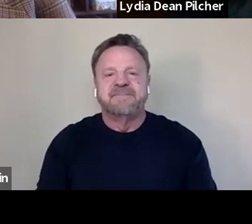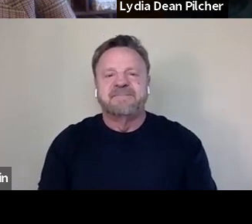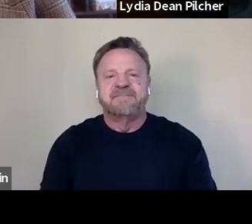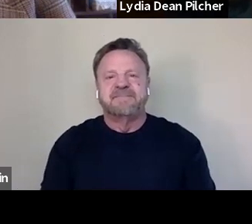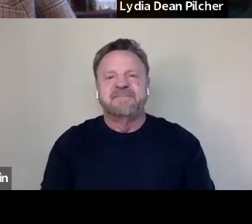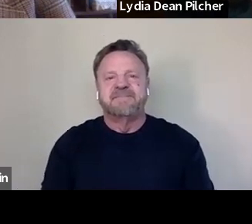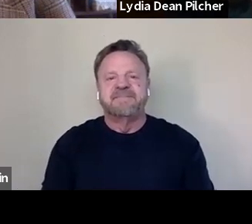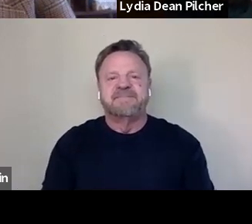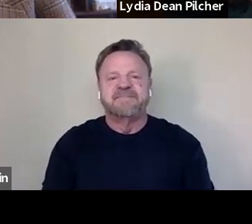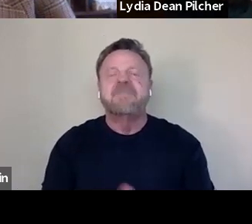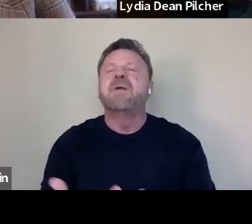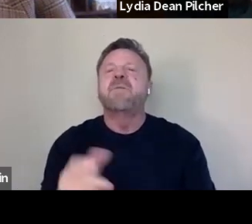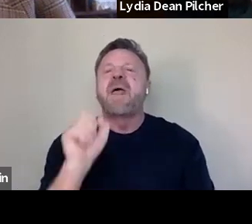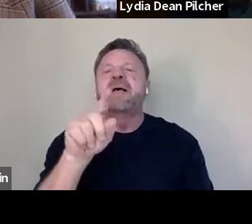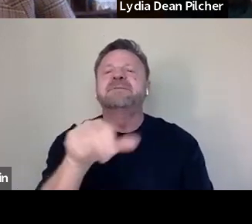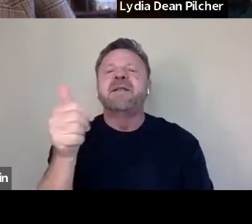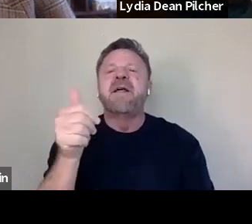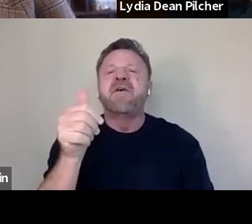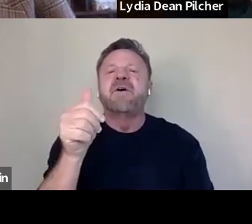Shall we ask another question?